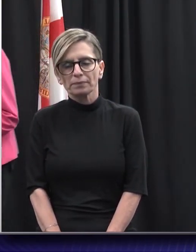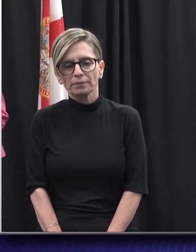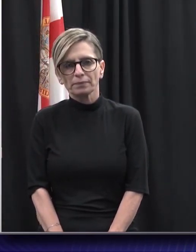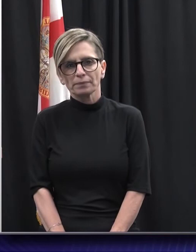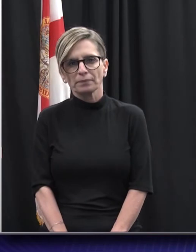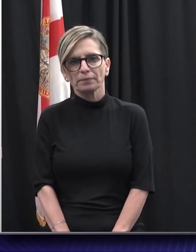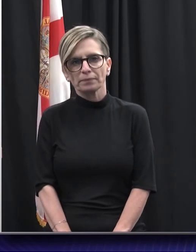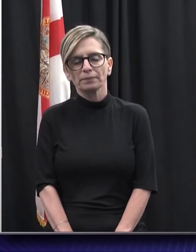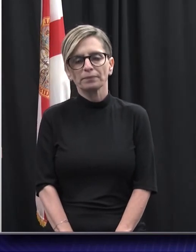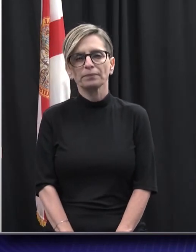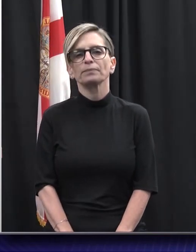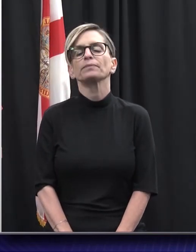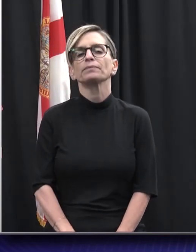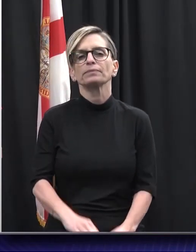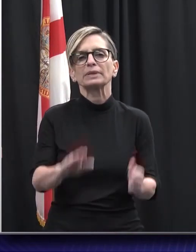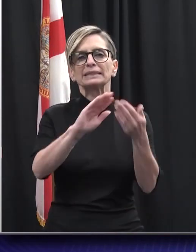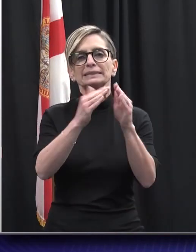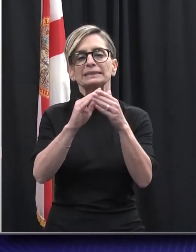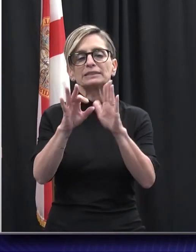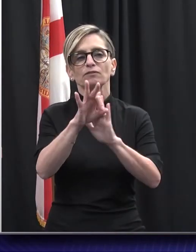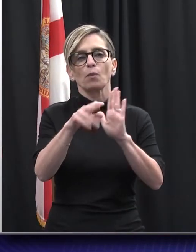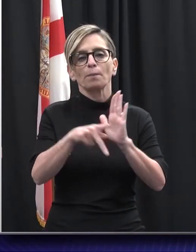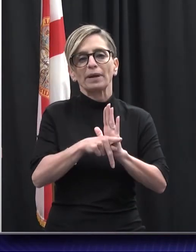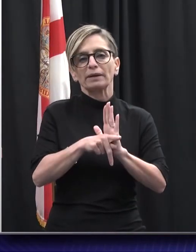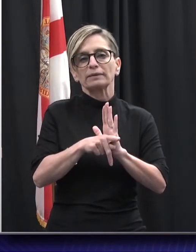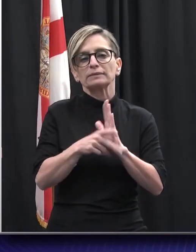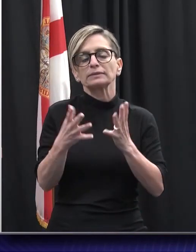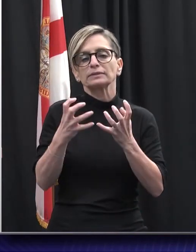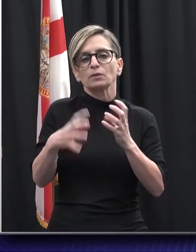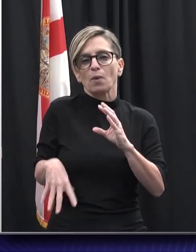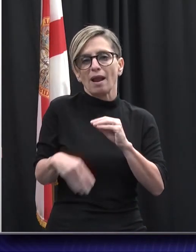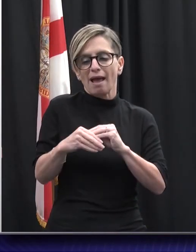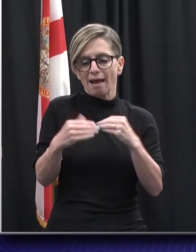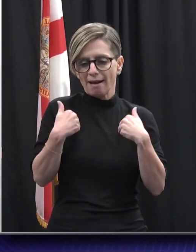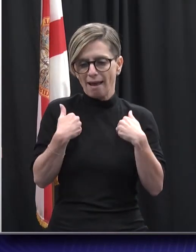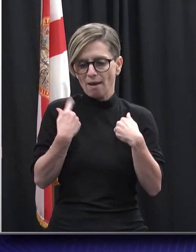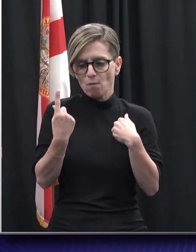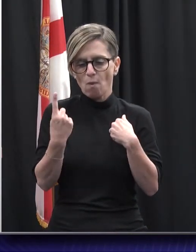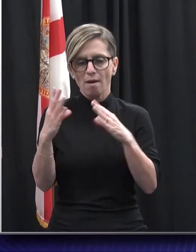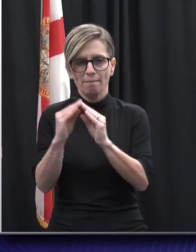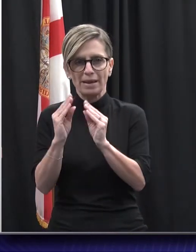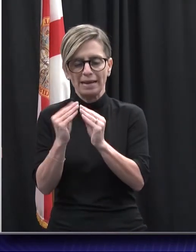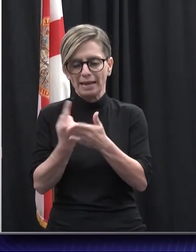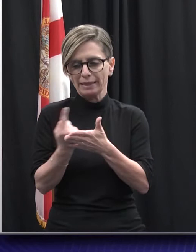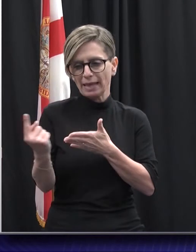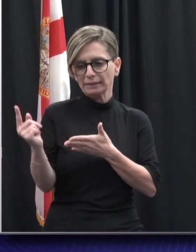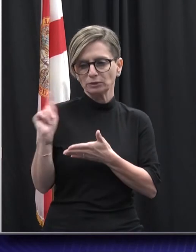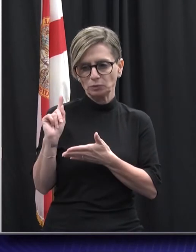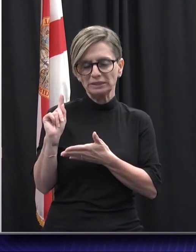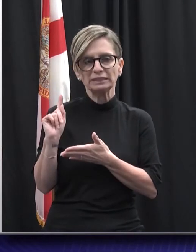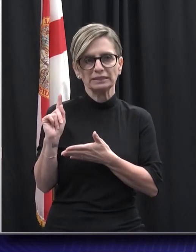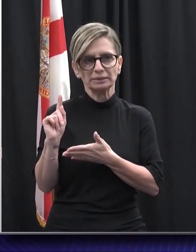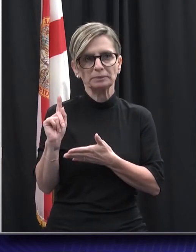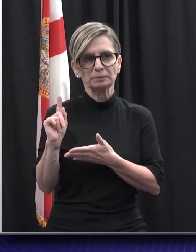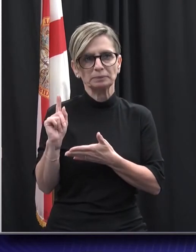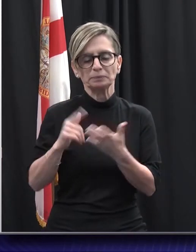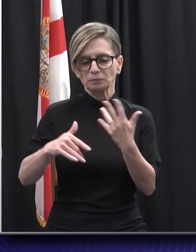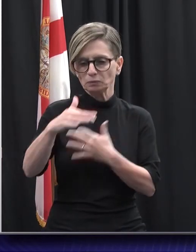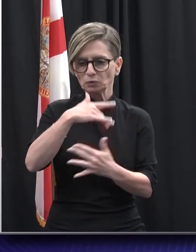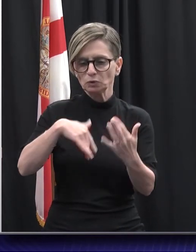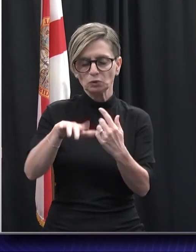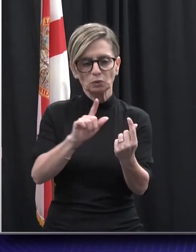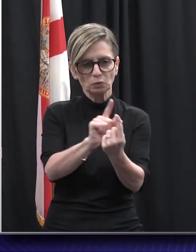Quickly add for the city of Fort Pierce, we have already had one special meeting this past week. We kept the social distancing